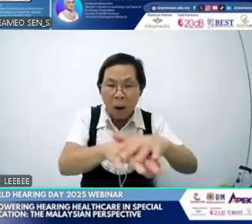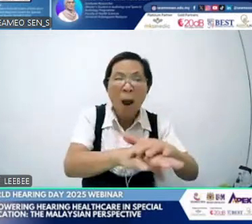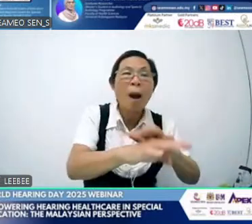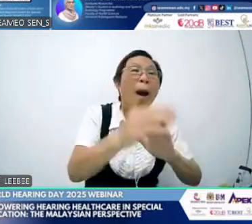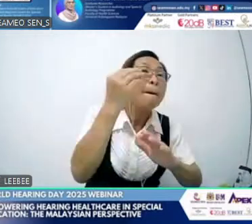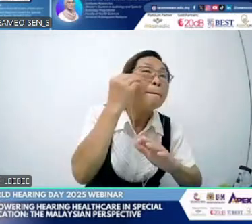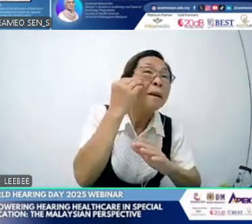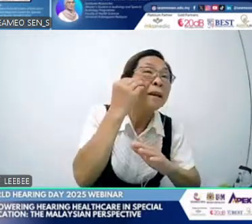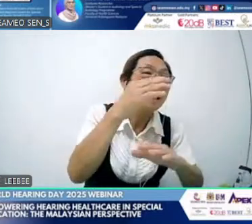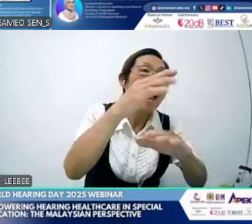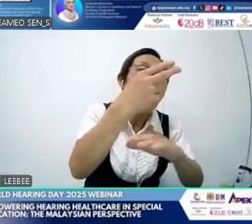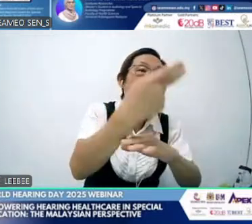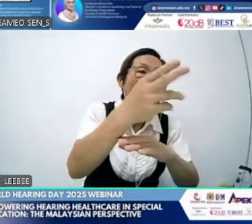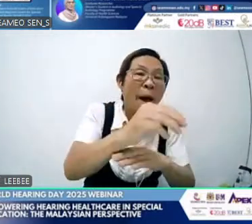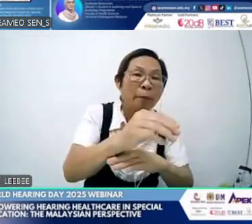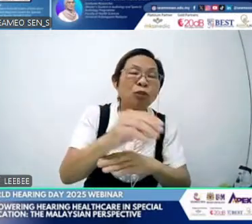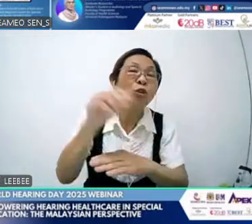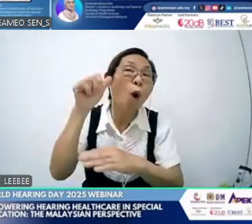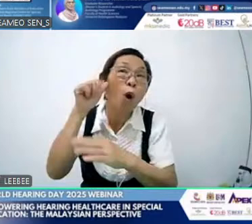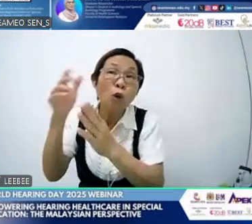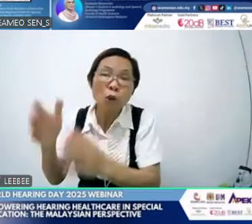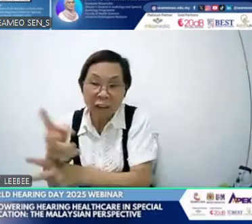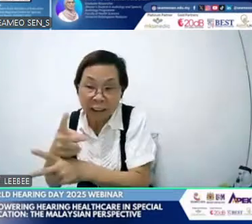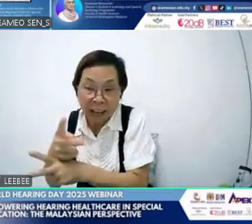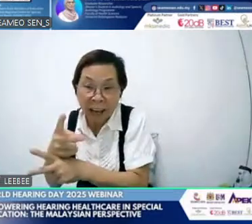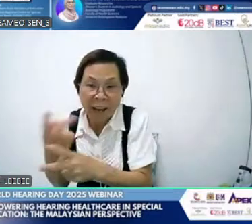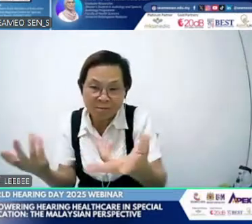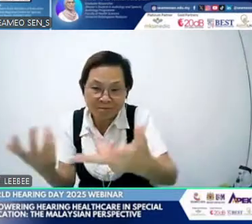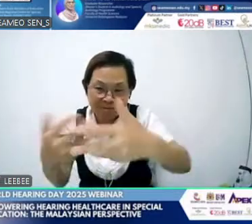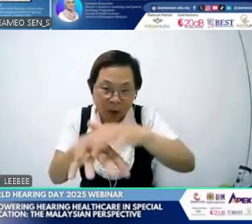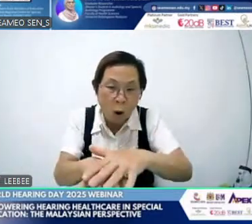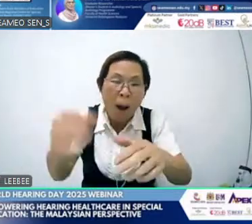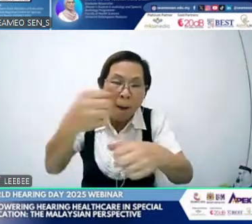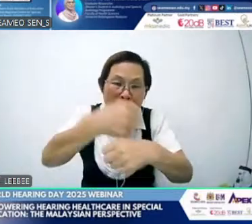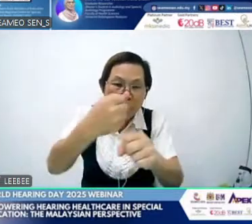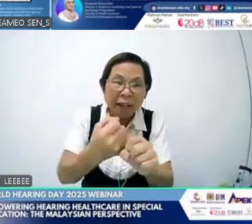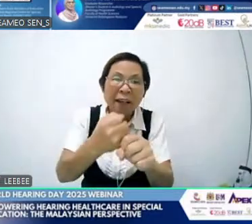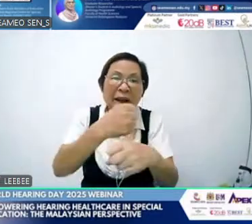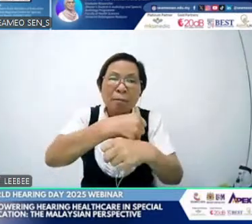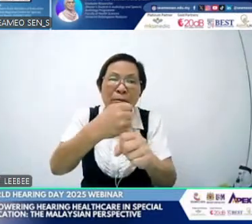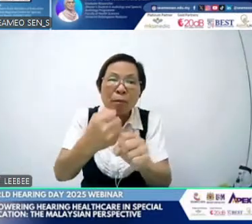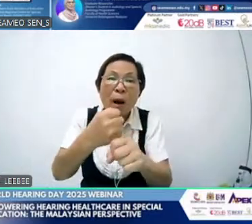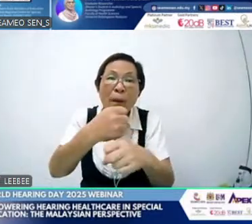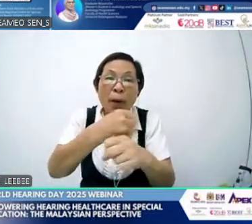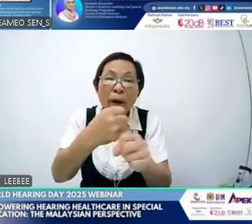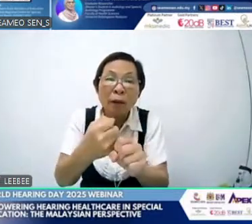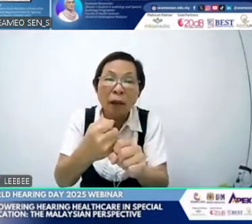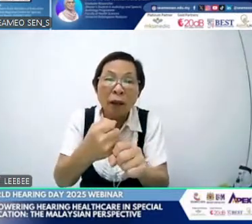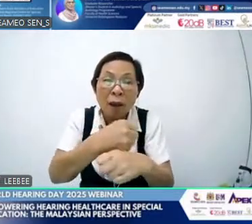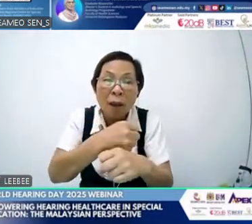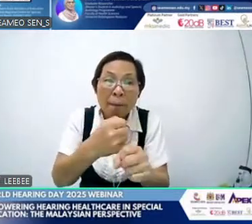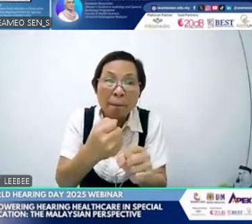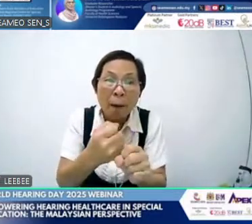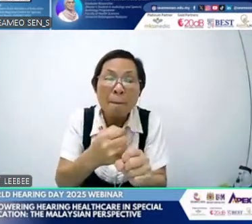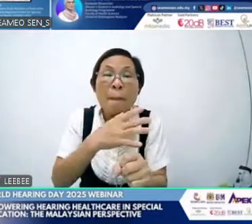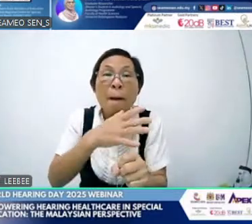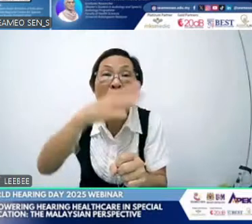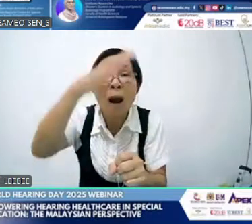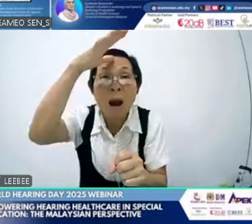into audiology care by incorporating it into counseling session. This will allow parents to